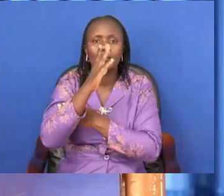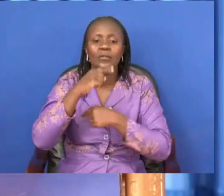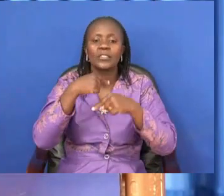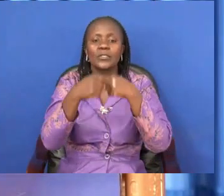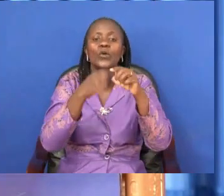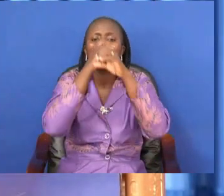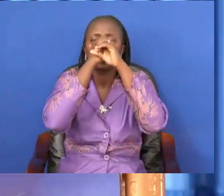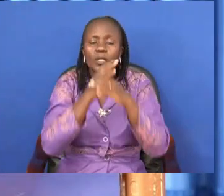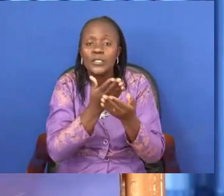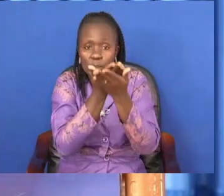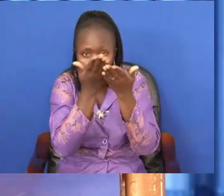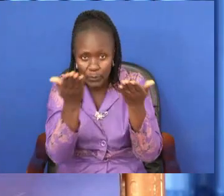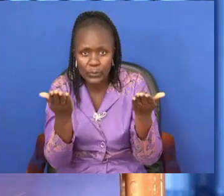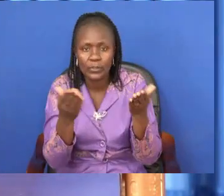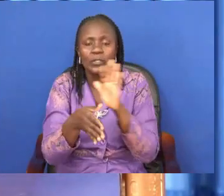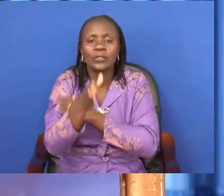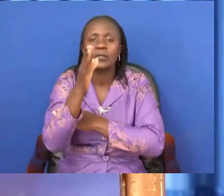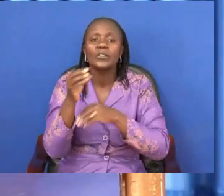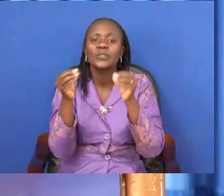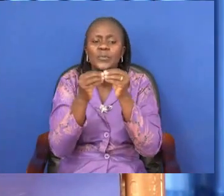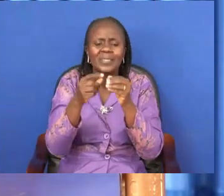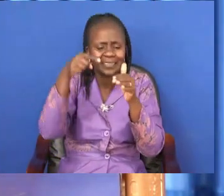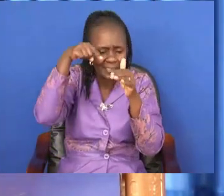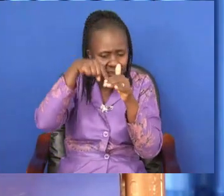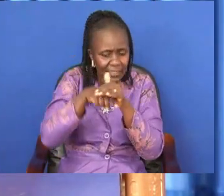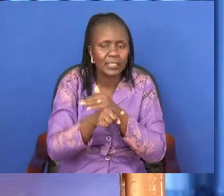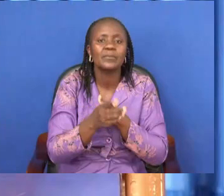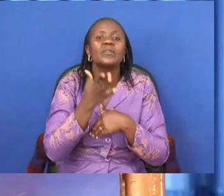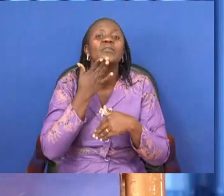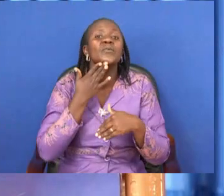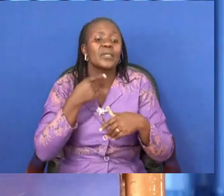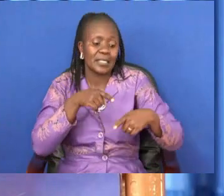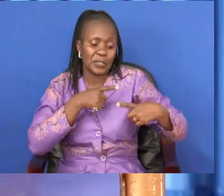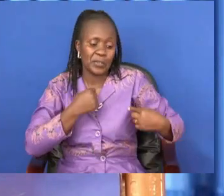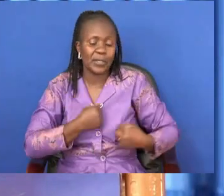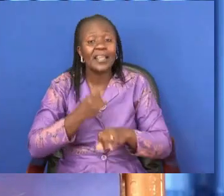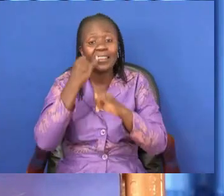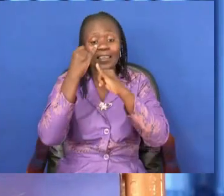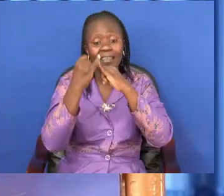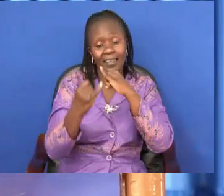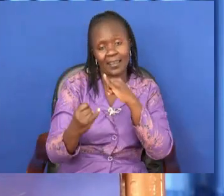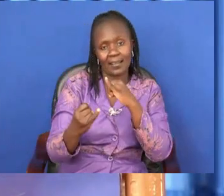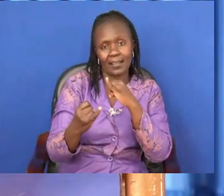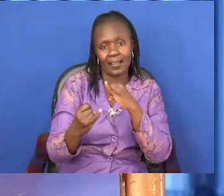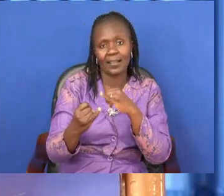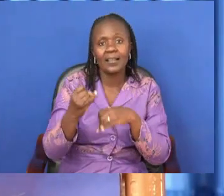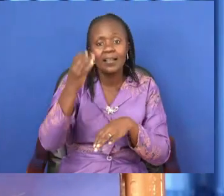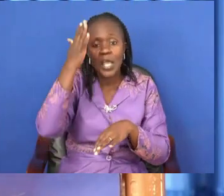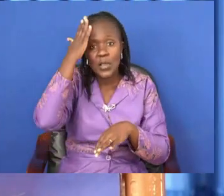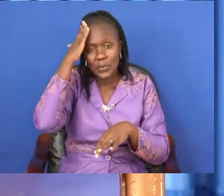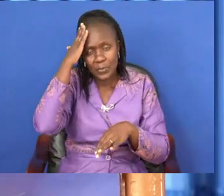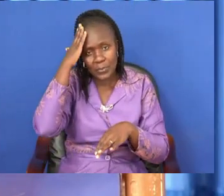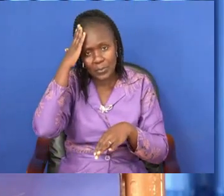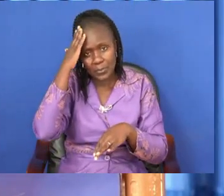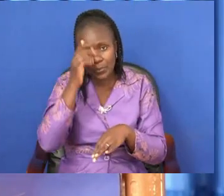to bless you. God is going to meet at the point of your need. And at the end, I know